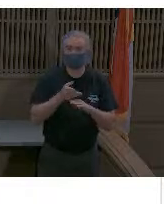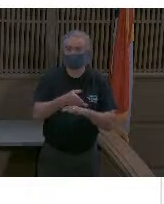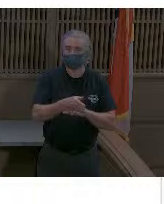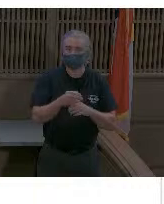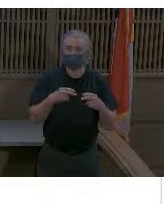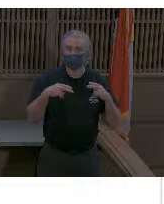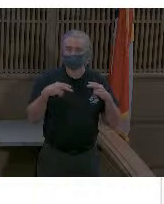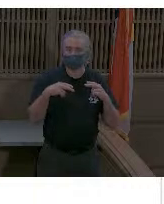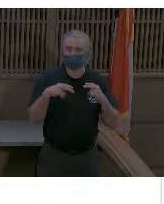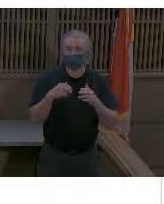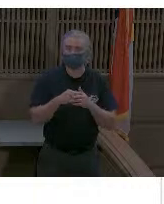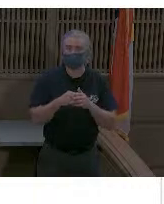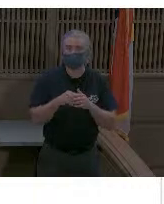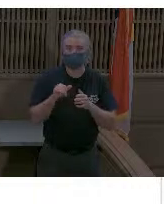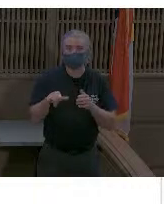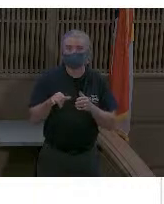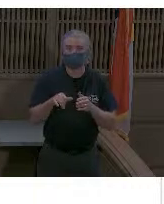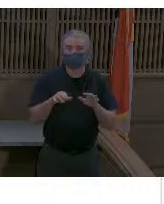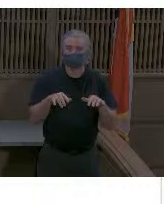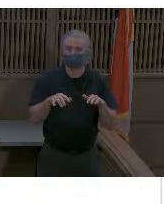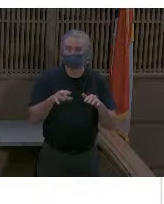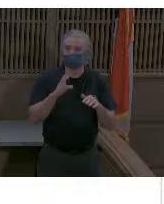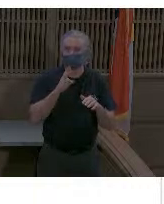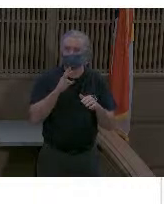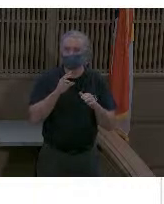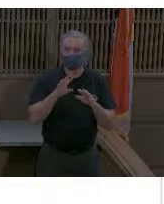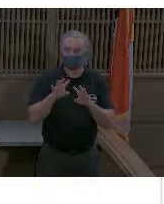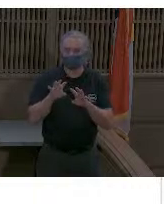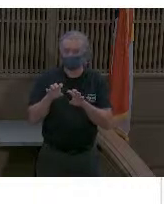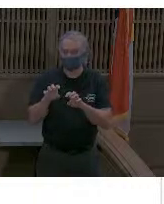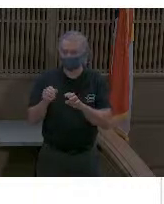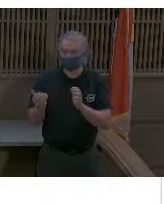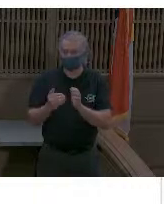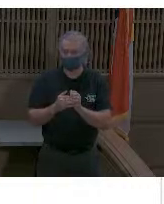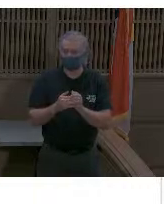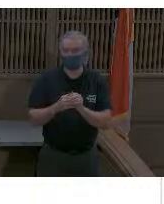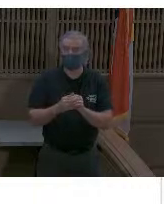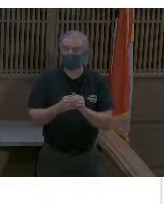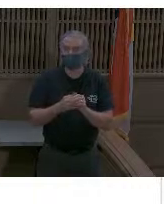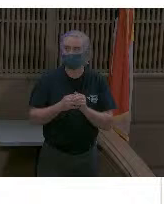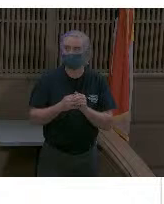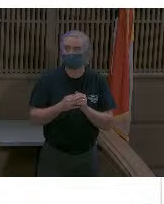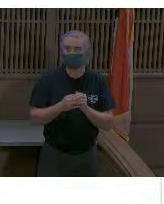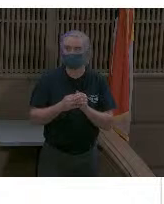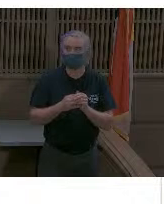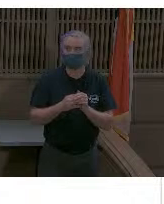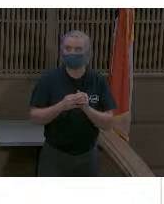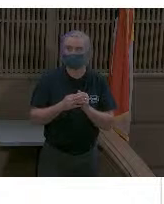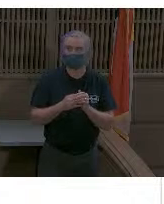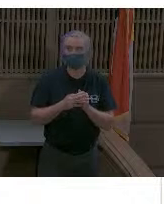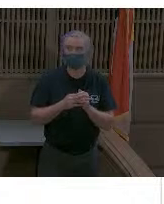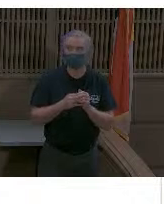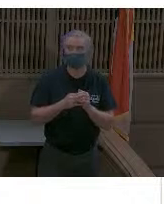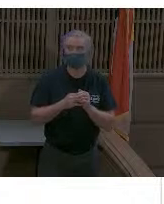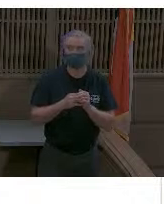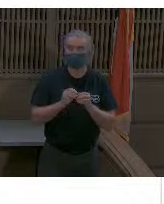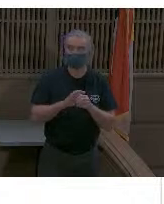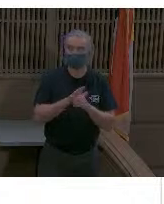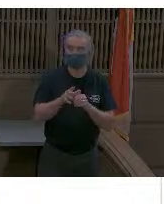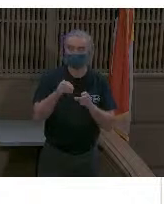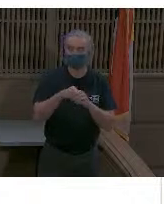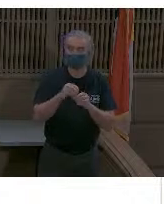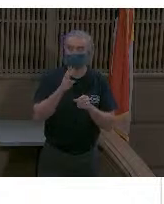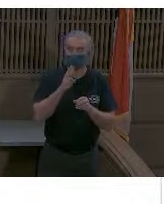holidays was that stormwater was tested again, and the amount of the virus that was in the water